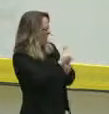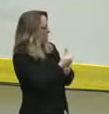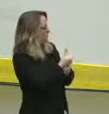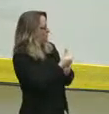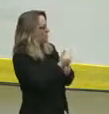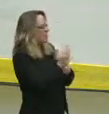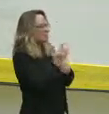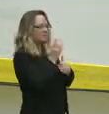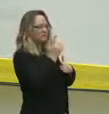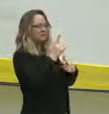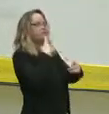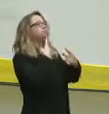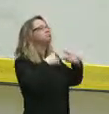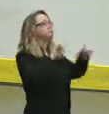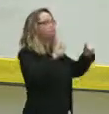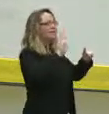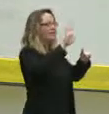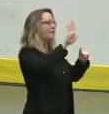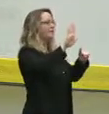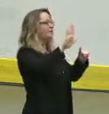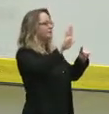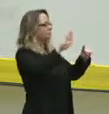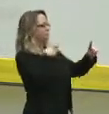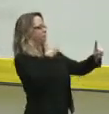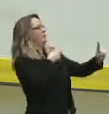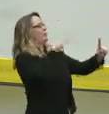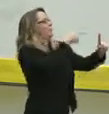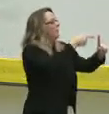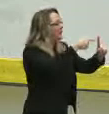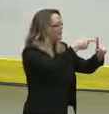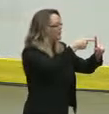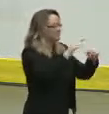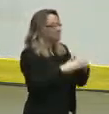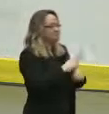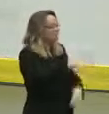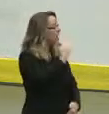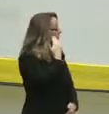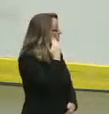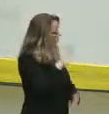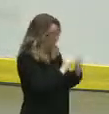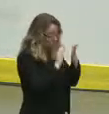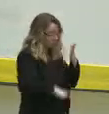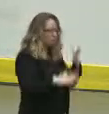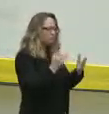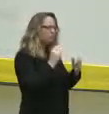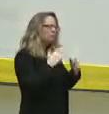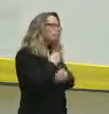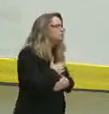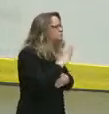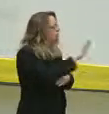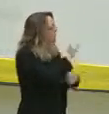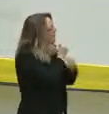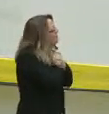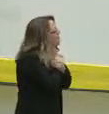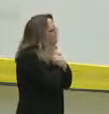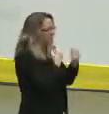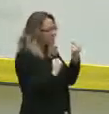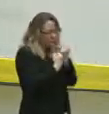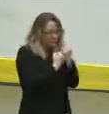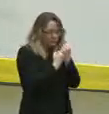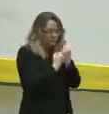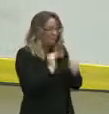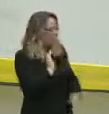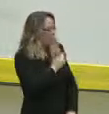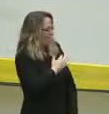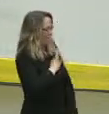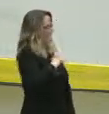this milestone in their lives. I know that our students appreciate your love and support, and our faculty and staff